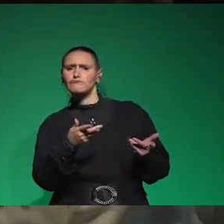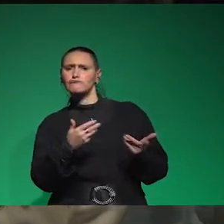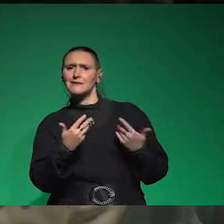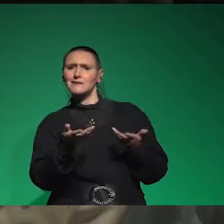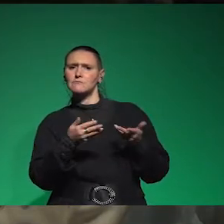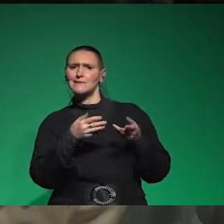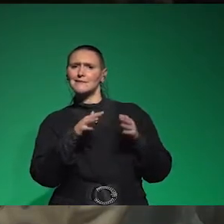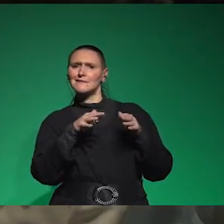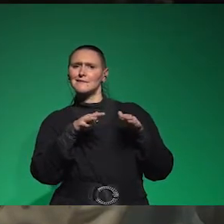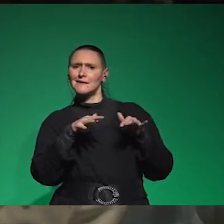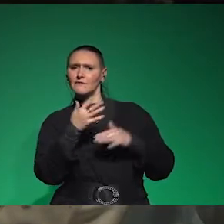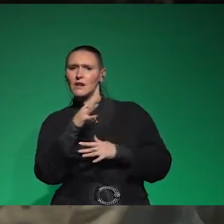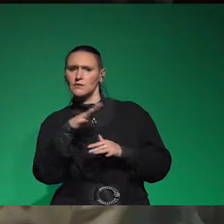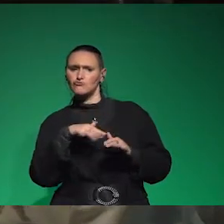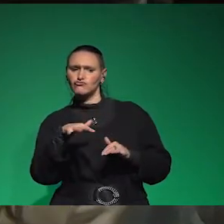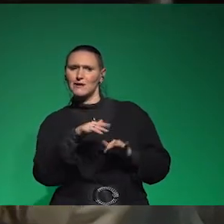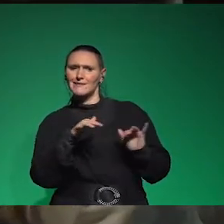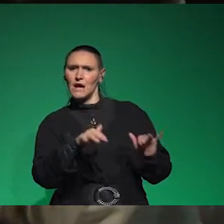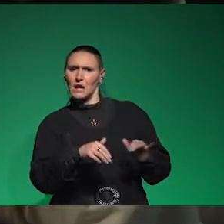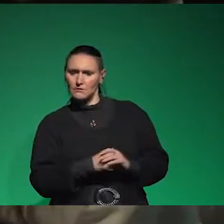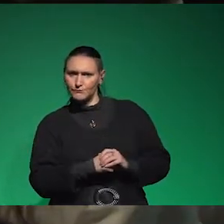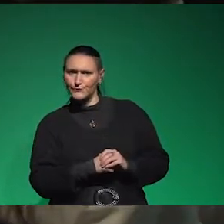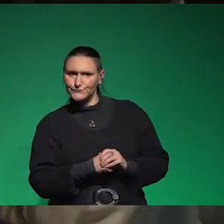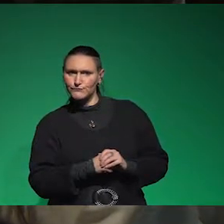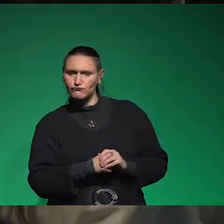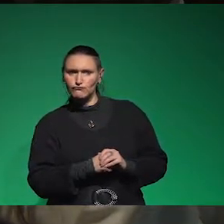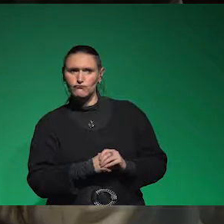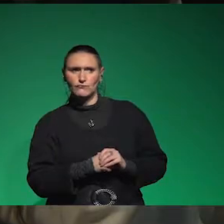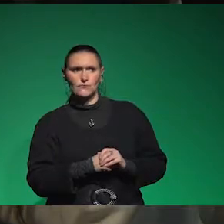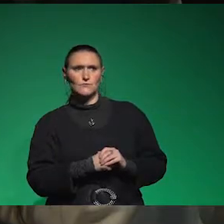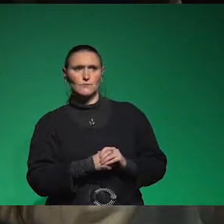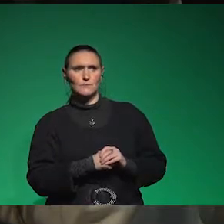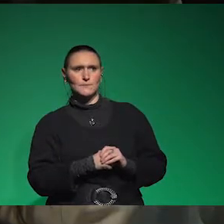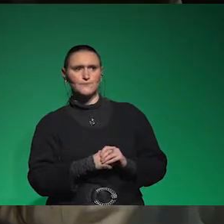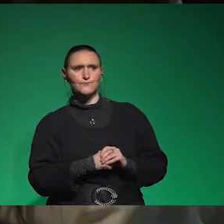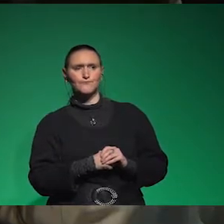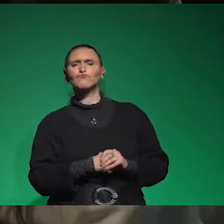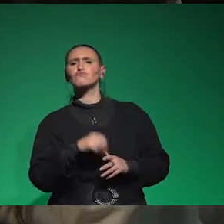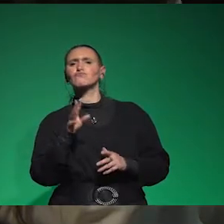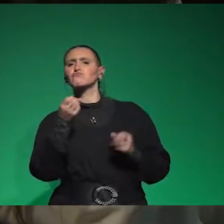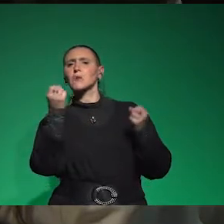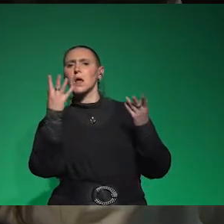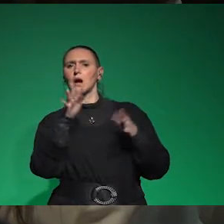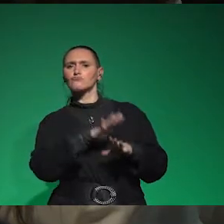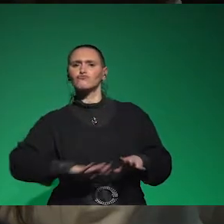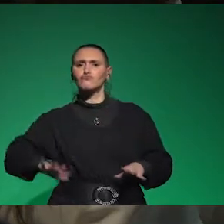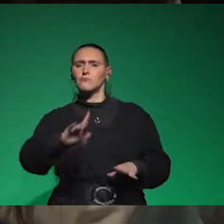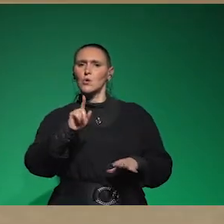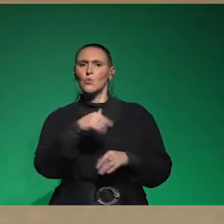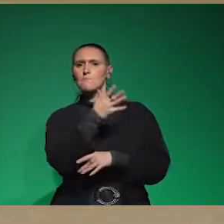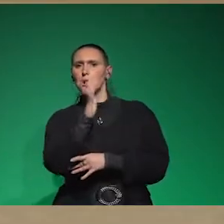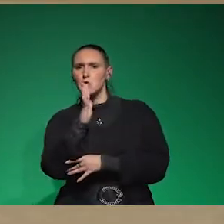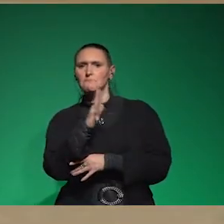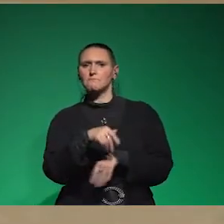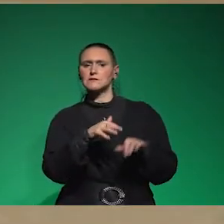the tree like still massive, still good, and then there is a local people, indigenous people who live